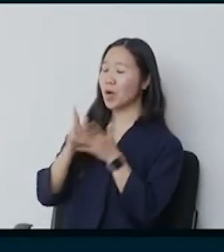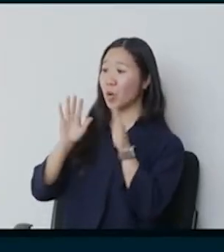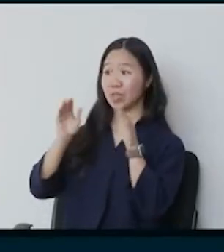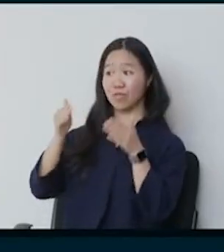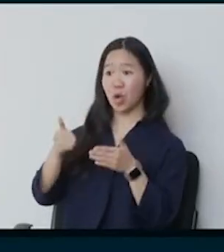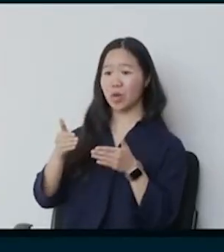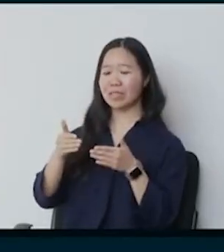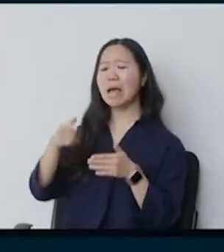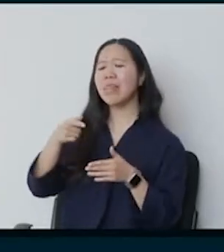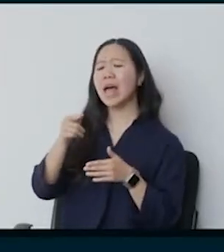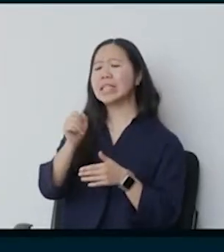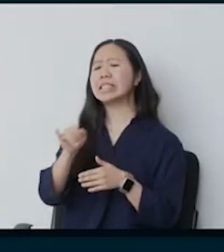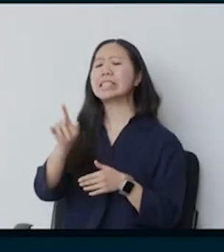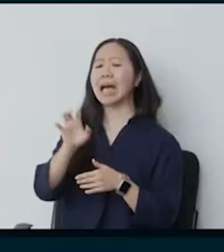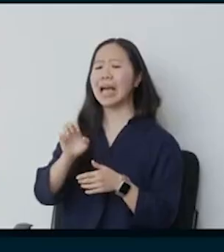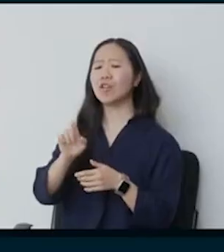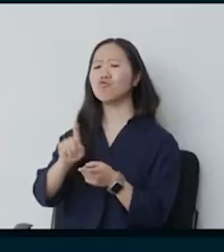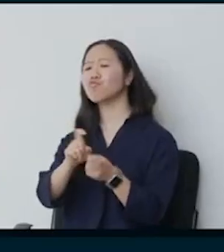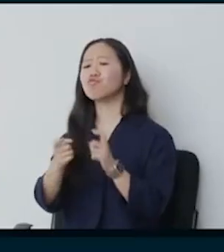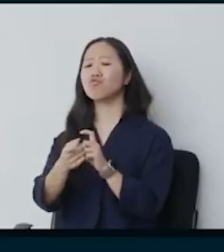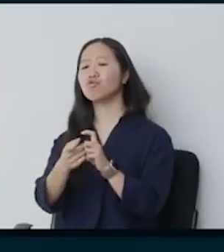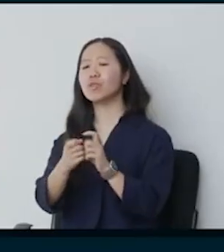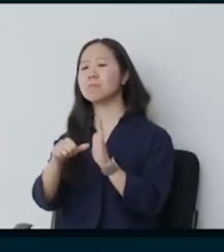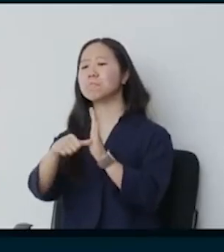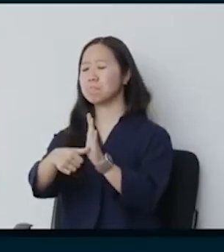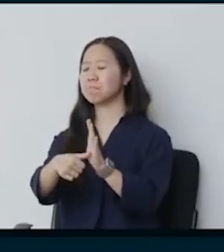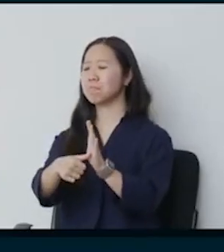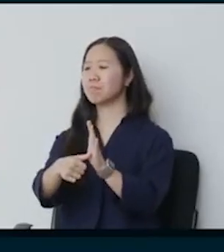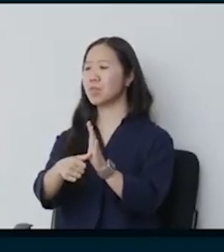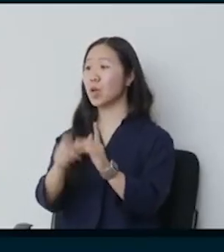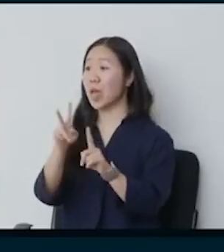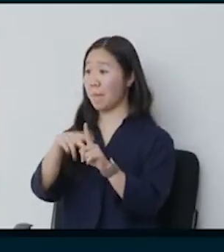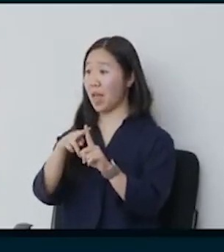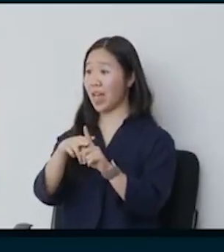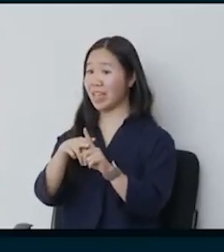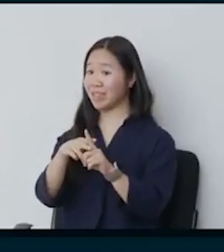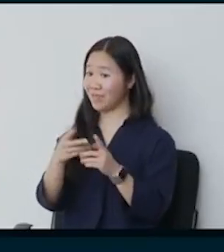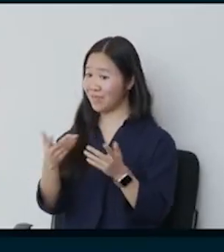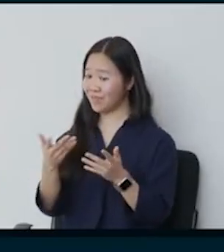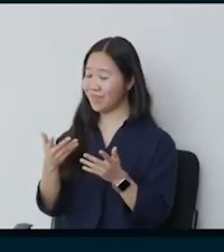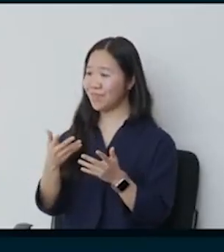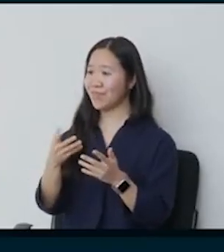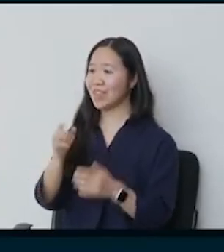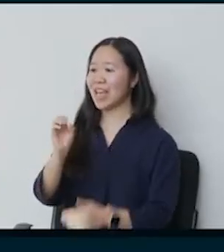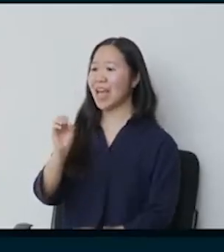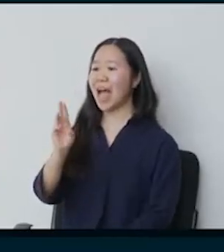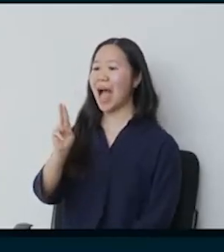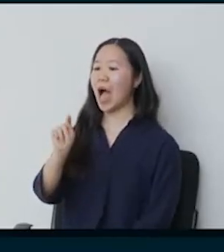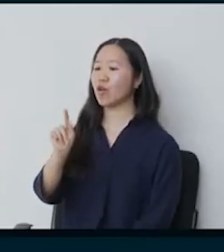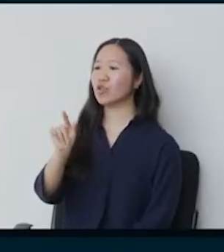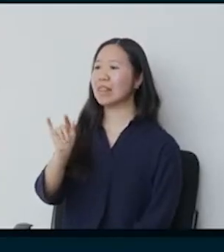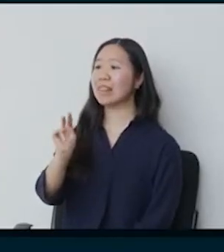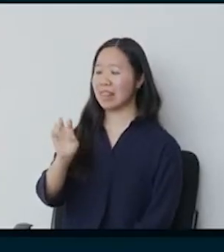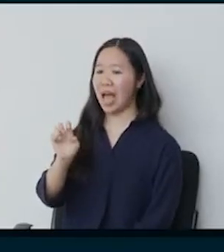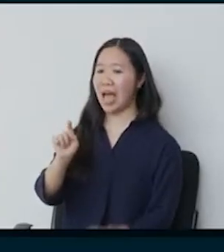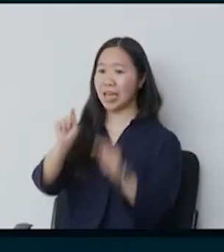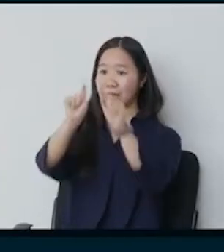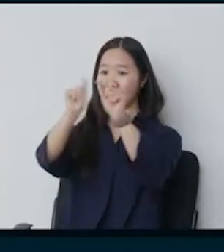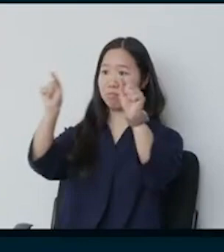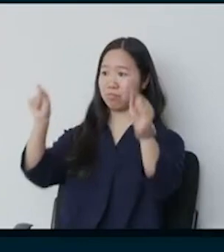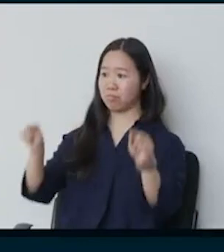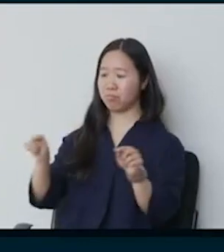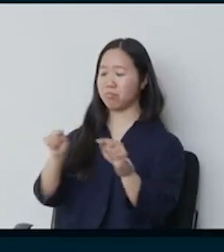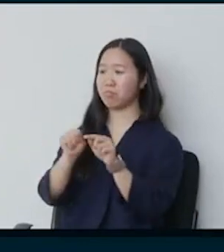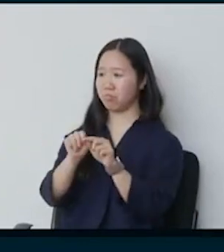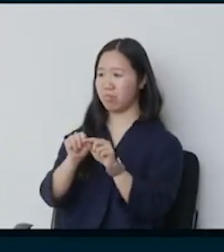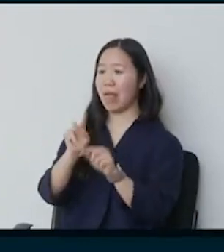the styles I want to apply. And the style you're going to apply is that you're going to use the outline property and the value auto.